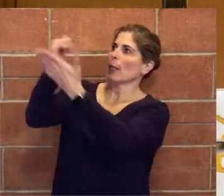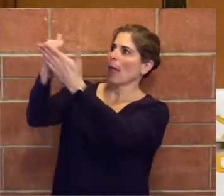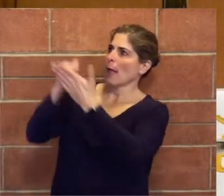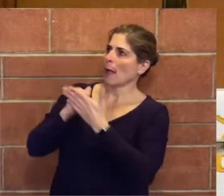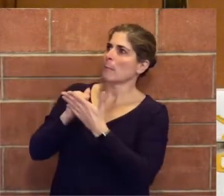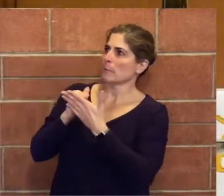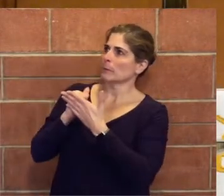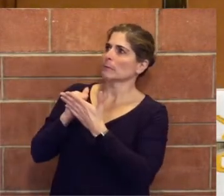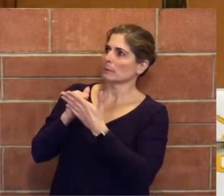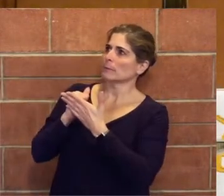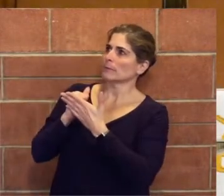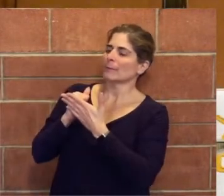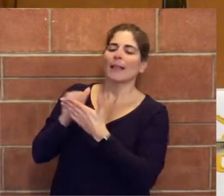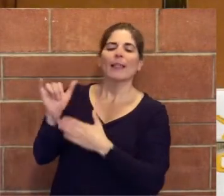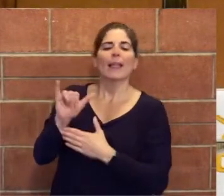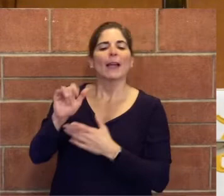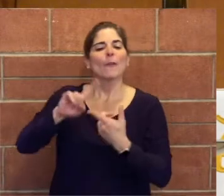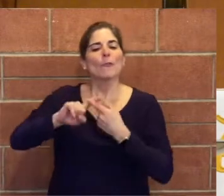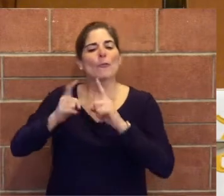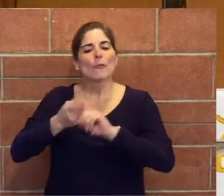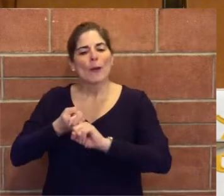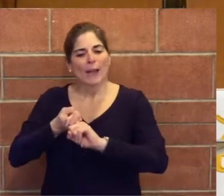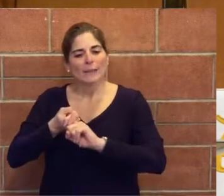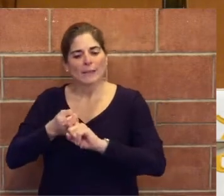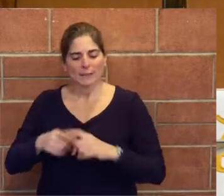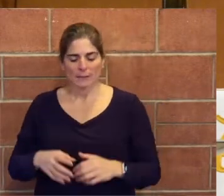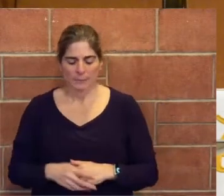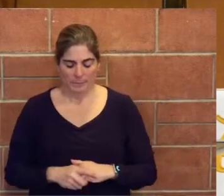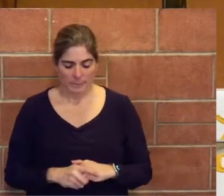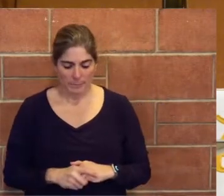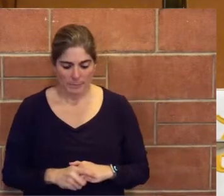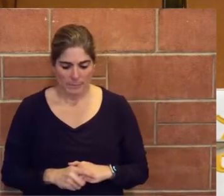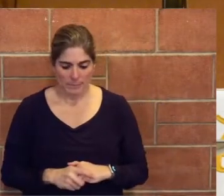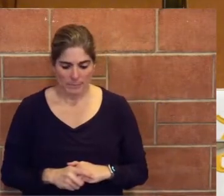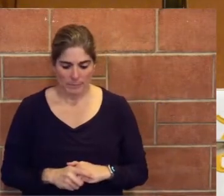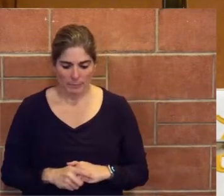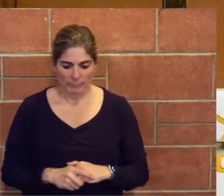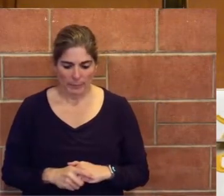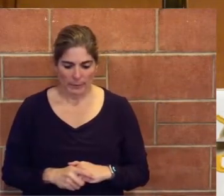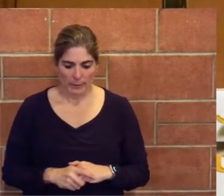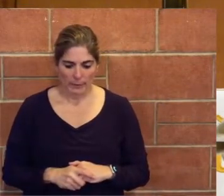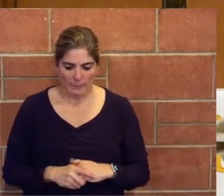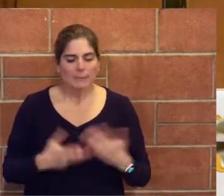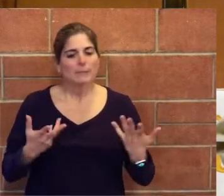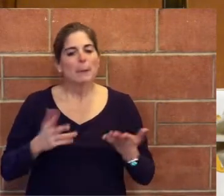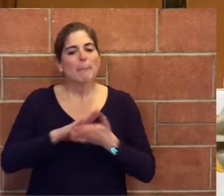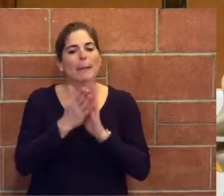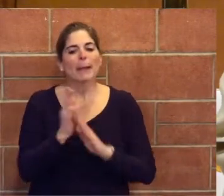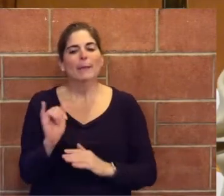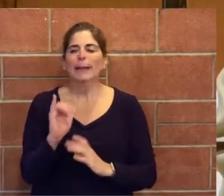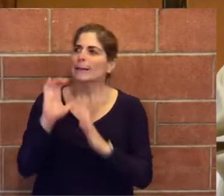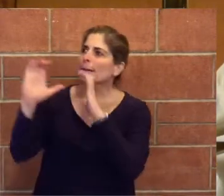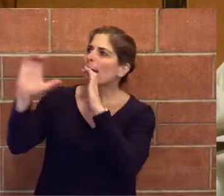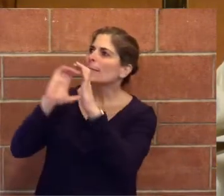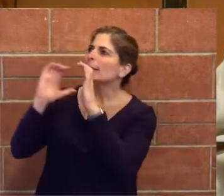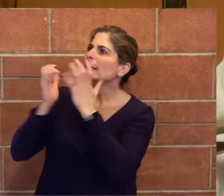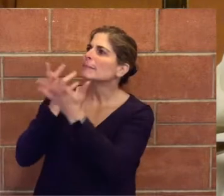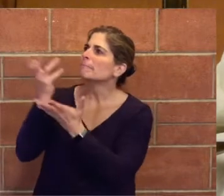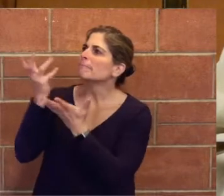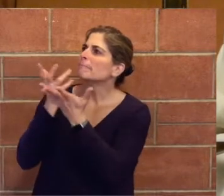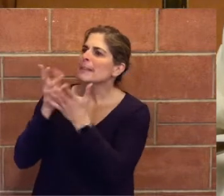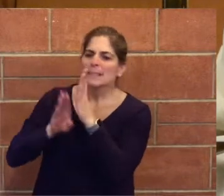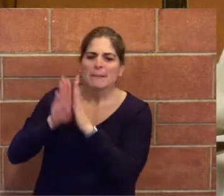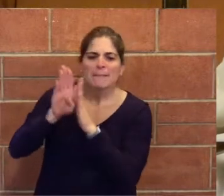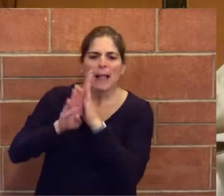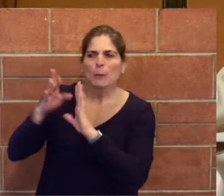head, God is a friend in the heart. A conversation happens. A relationship